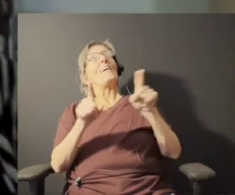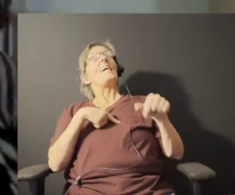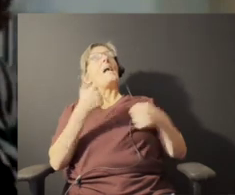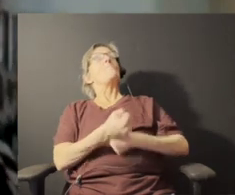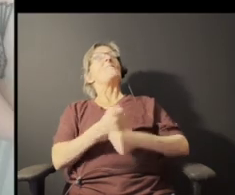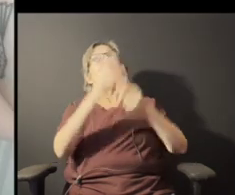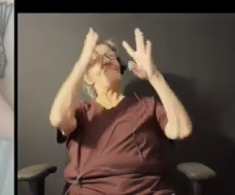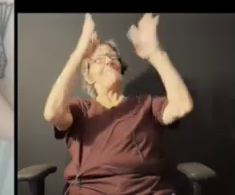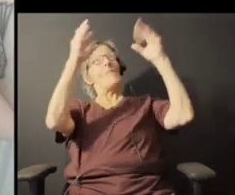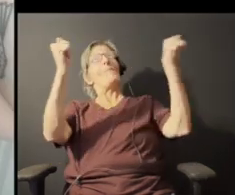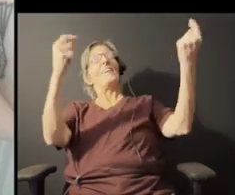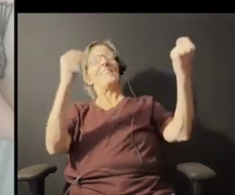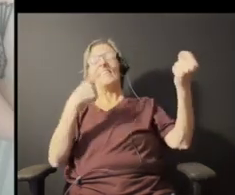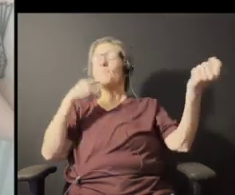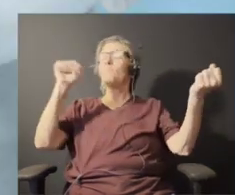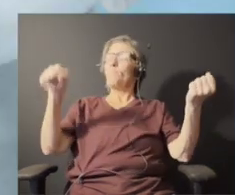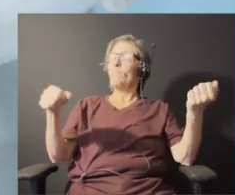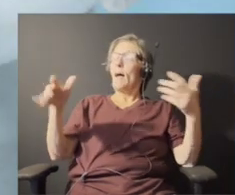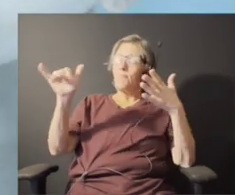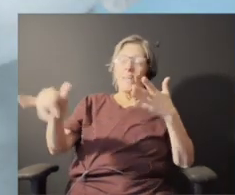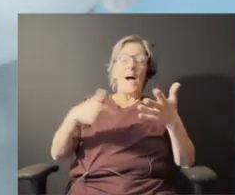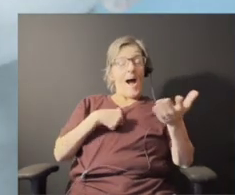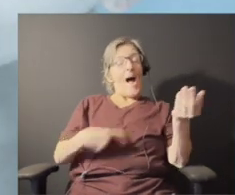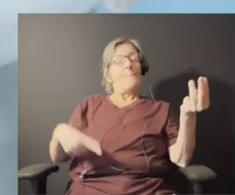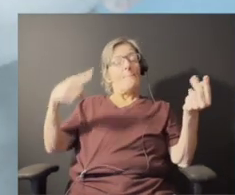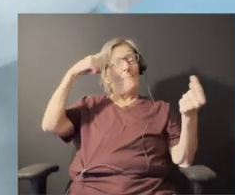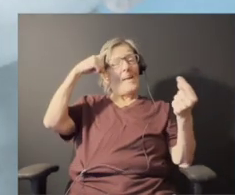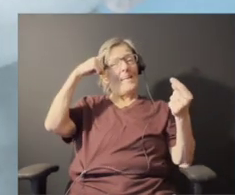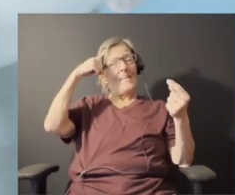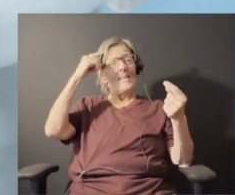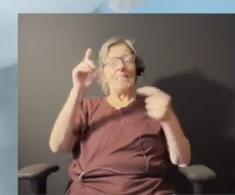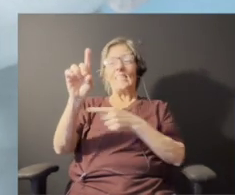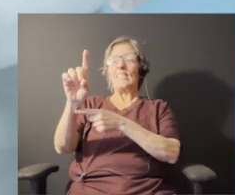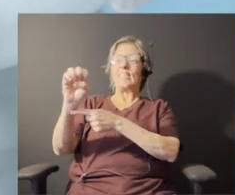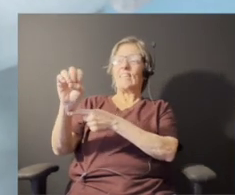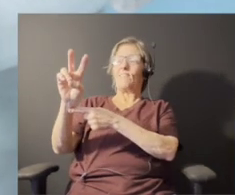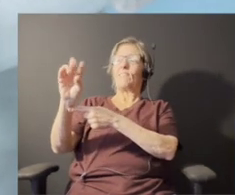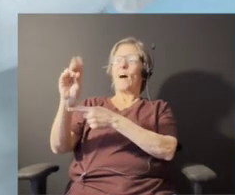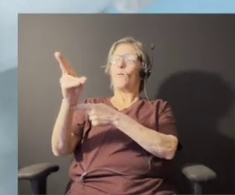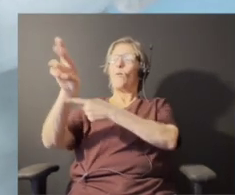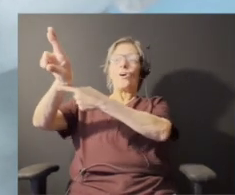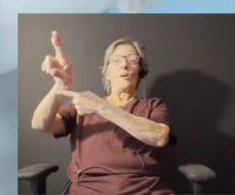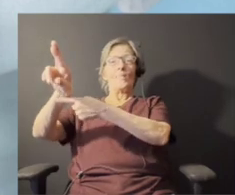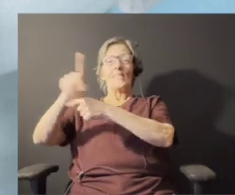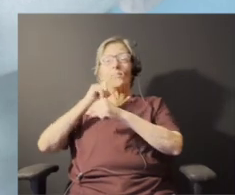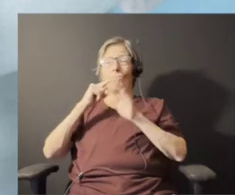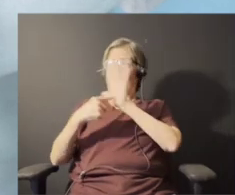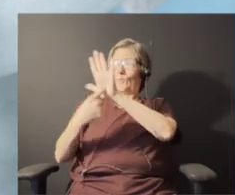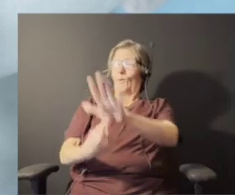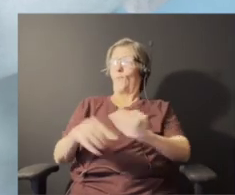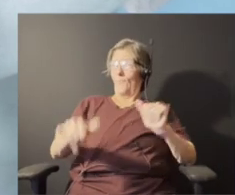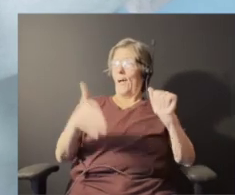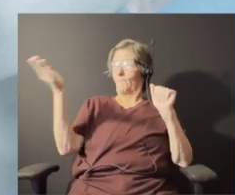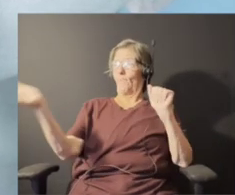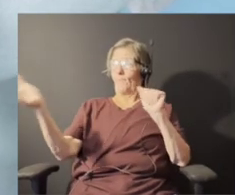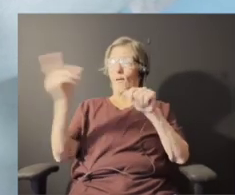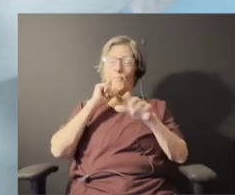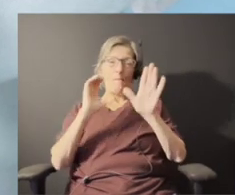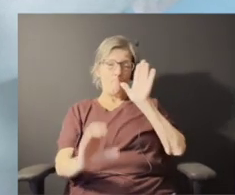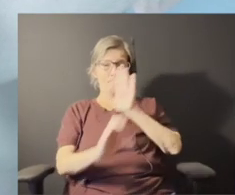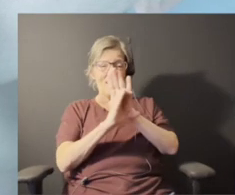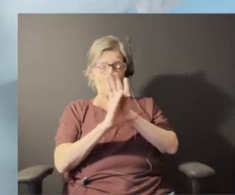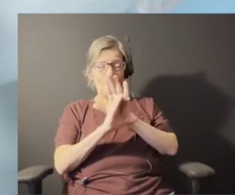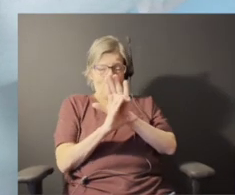make? Yeah. Well, I think the Devour really exemplifies that.